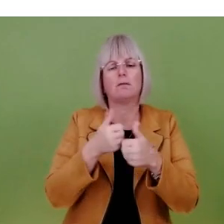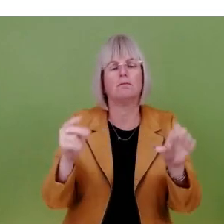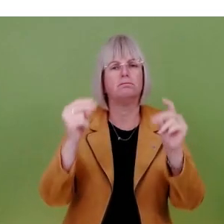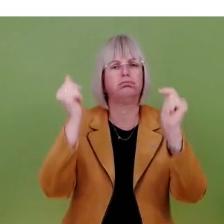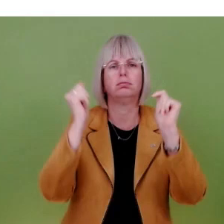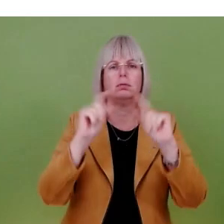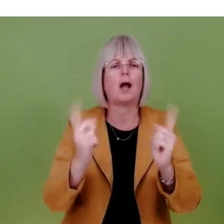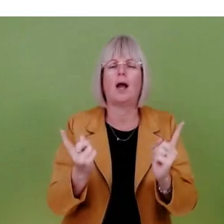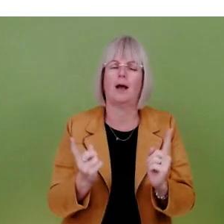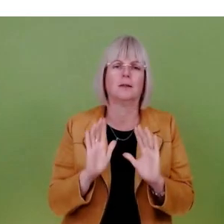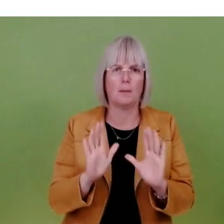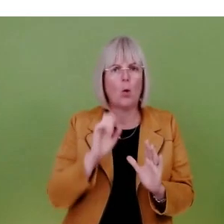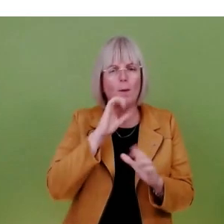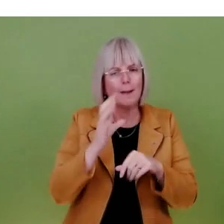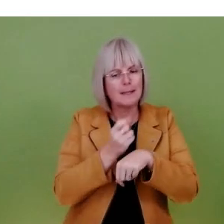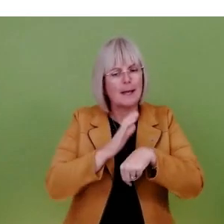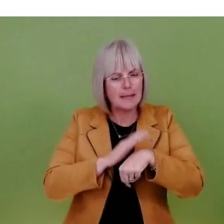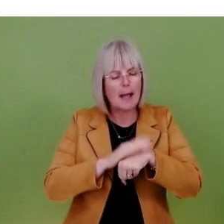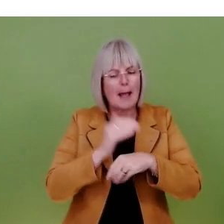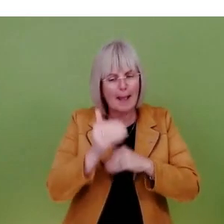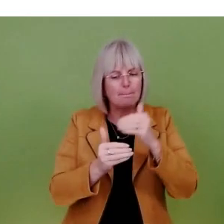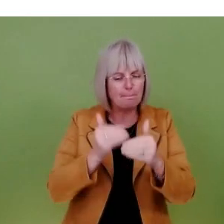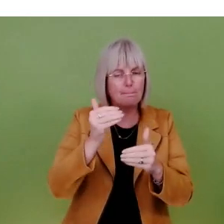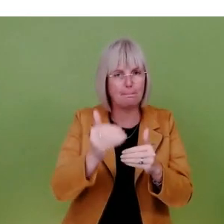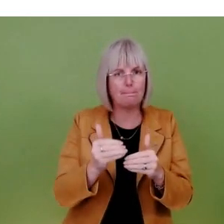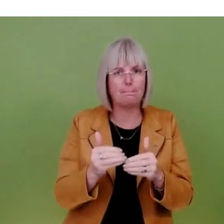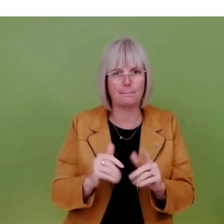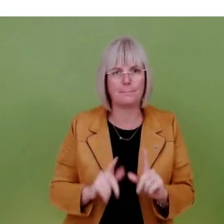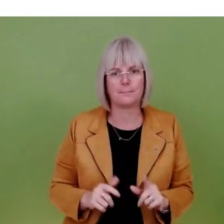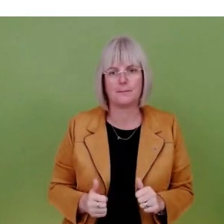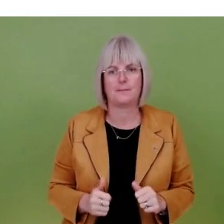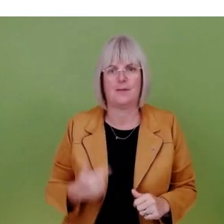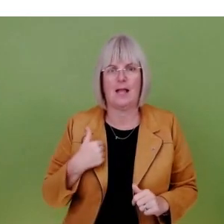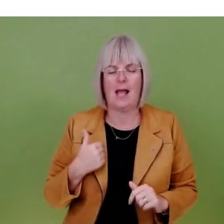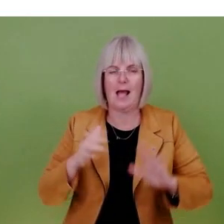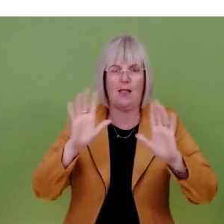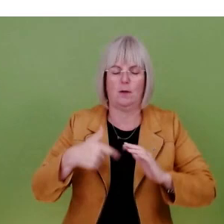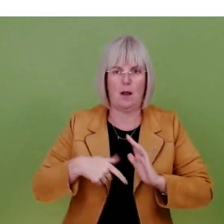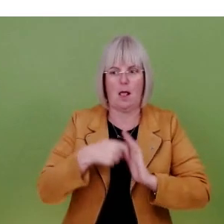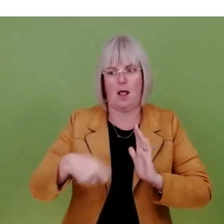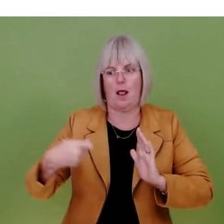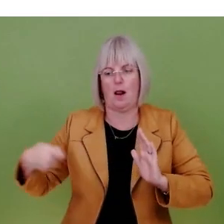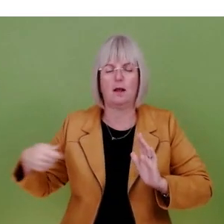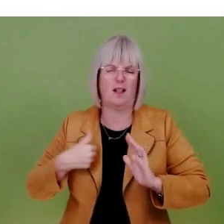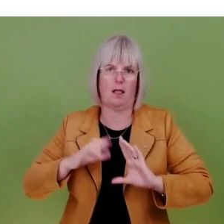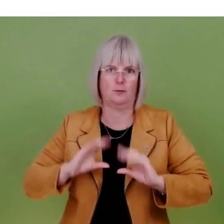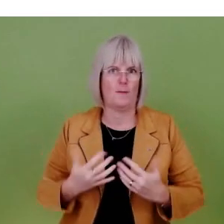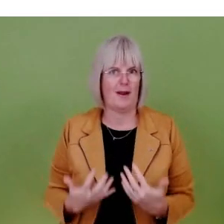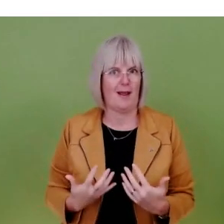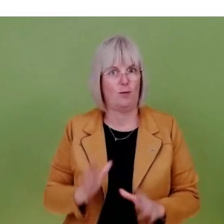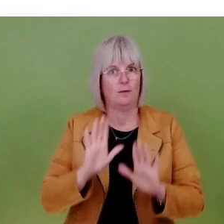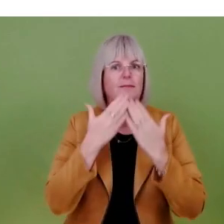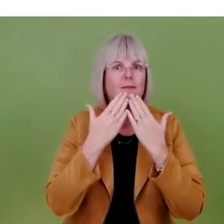collaboratively and target places to get more funding. Let me pause there because you know, I'll just go off on a tangent. But thank you.